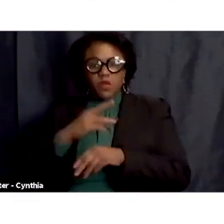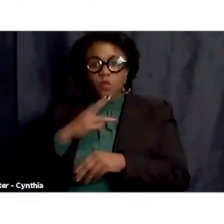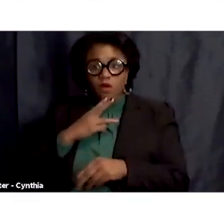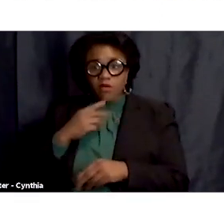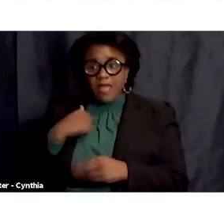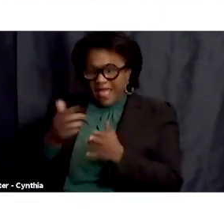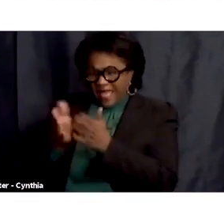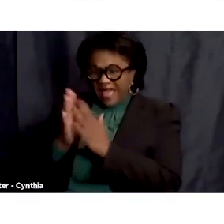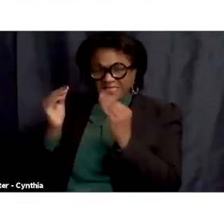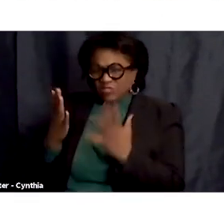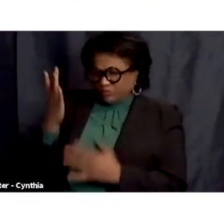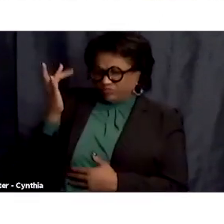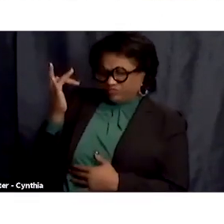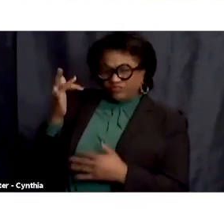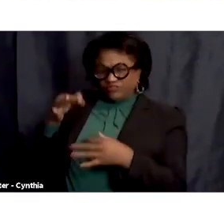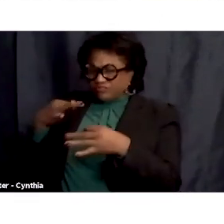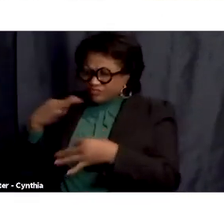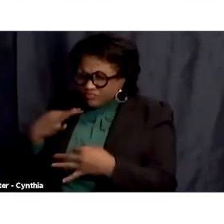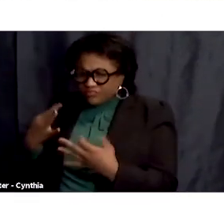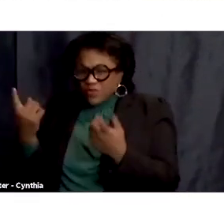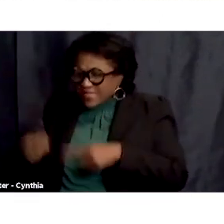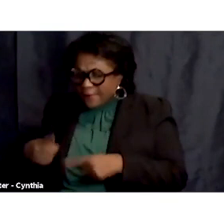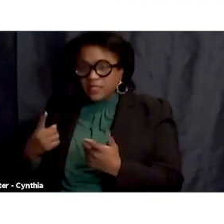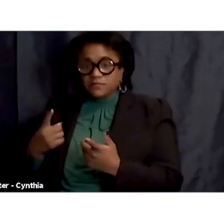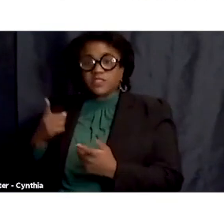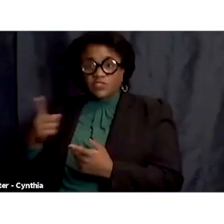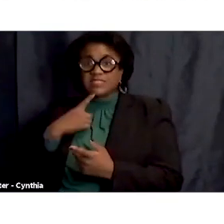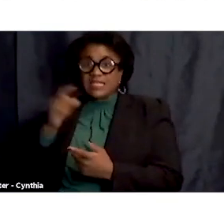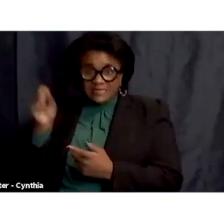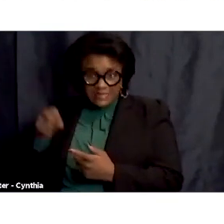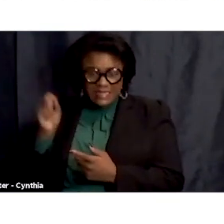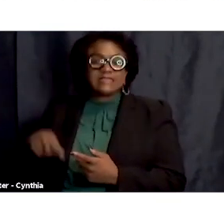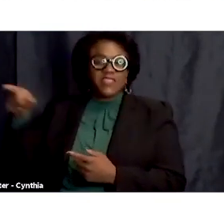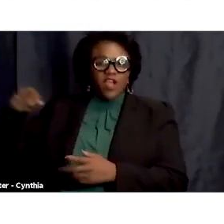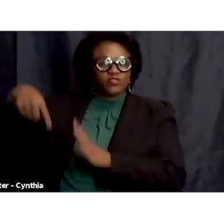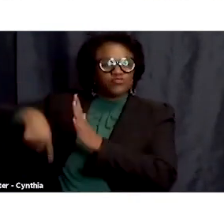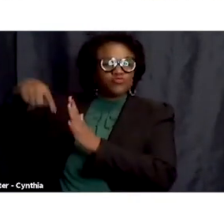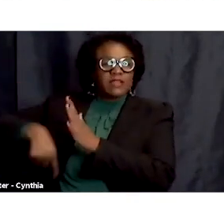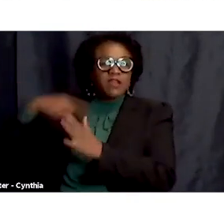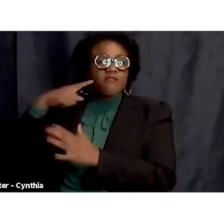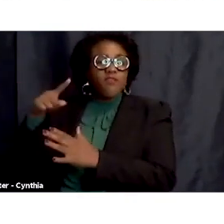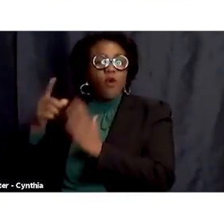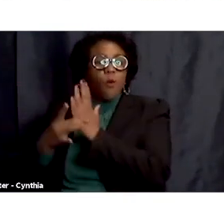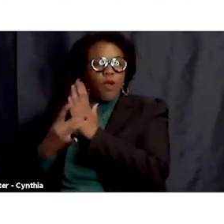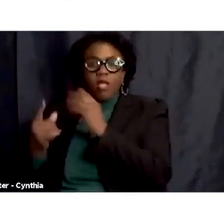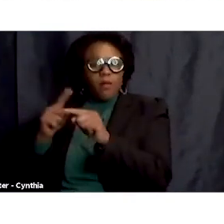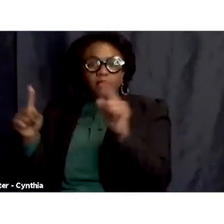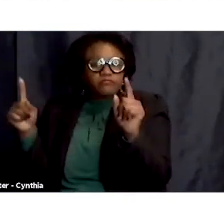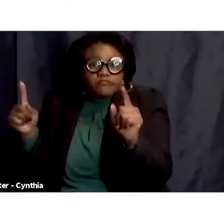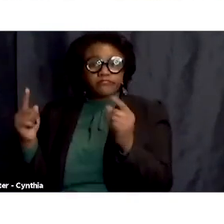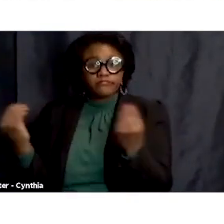with that. She did say that this is happening, that there is offshore drilling that is happening, but that there was nothing else that we could do about